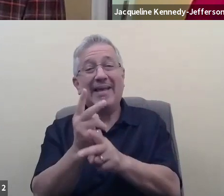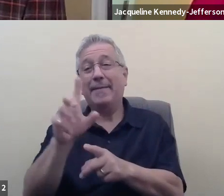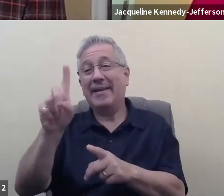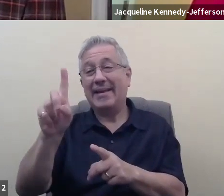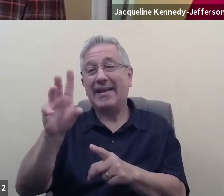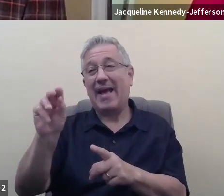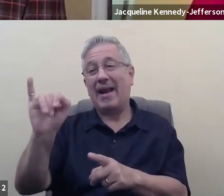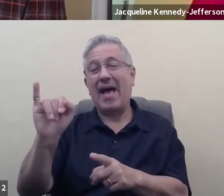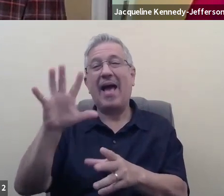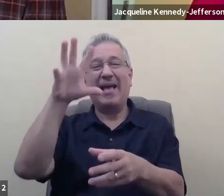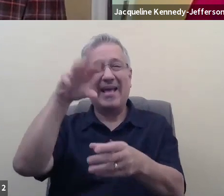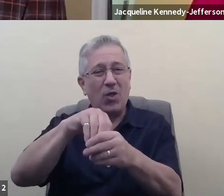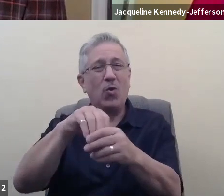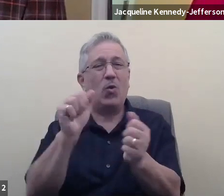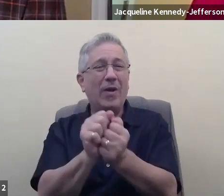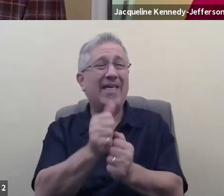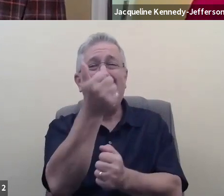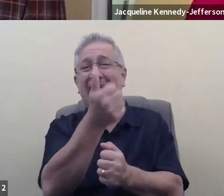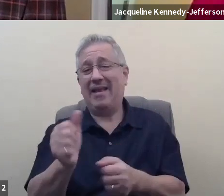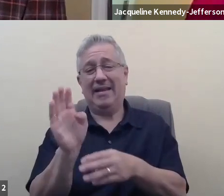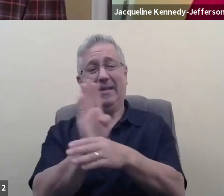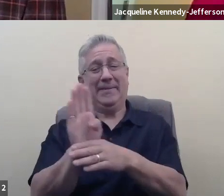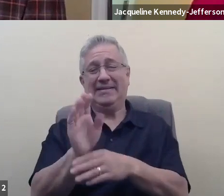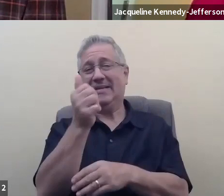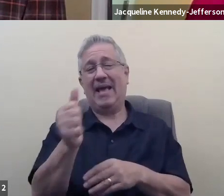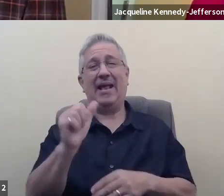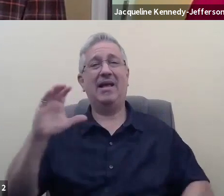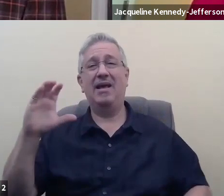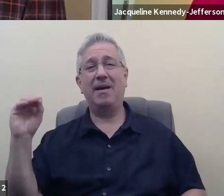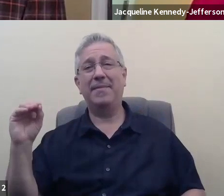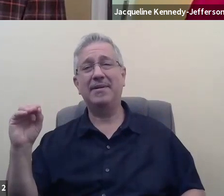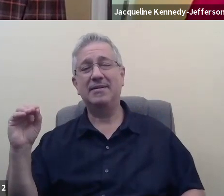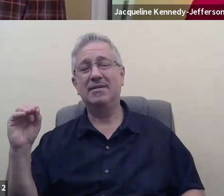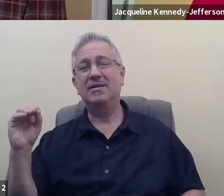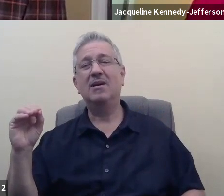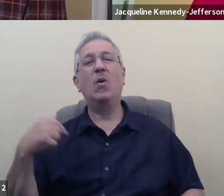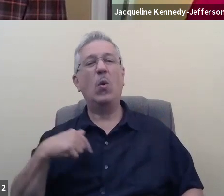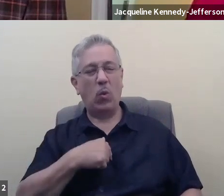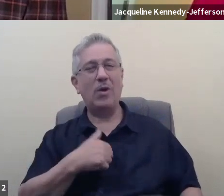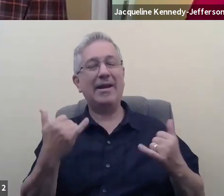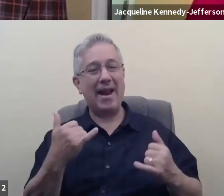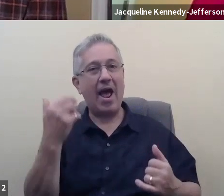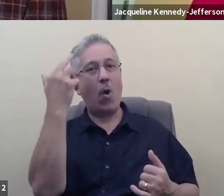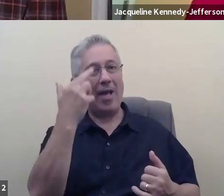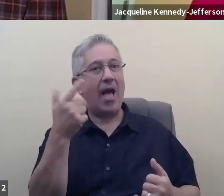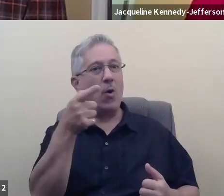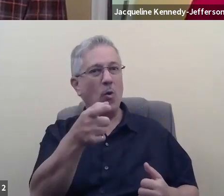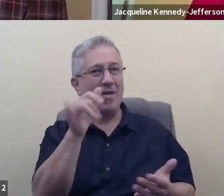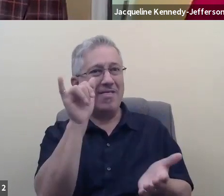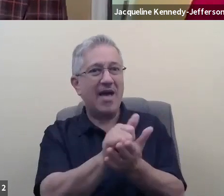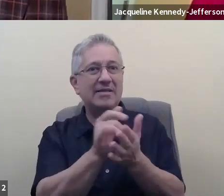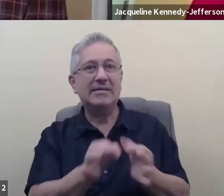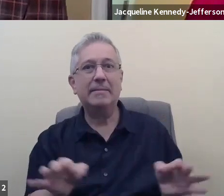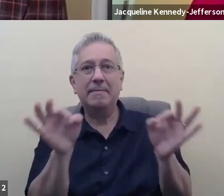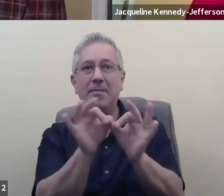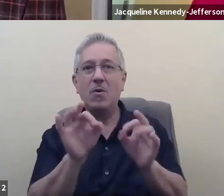I think every organization at this point realizes its importance, right? Now, it might be the very first step that they're taking,